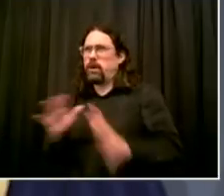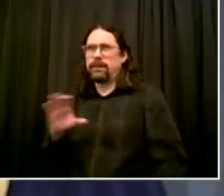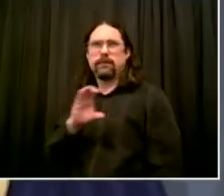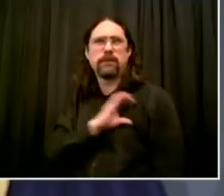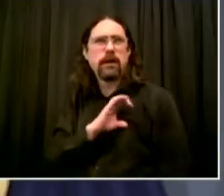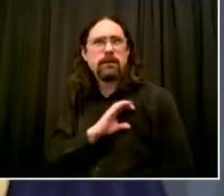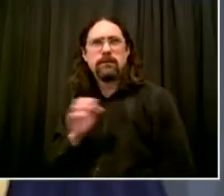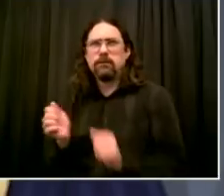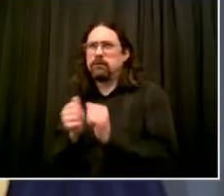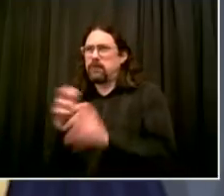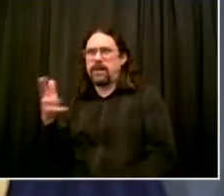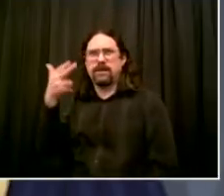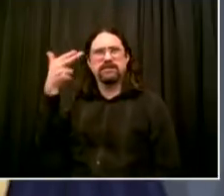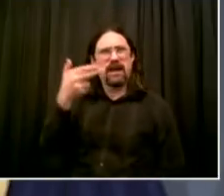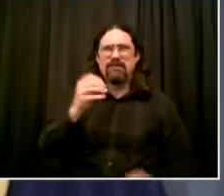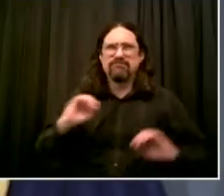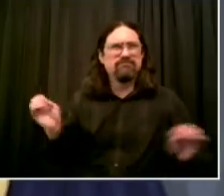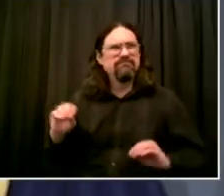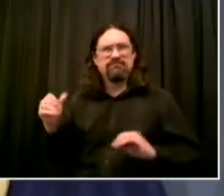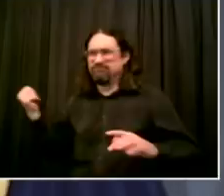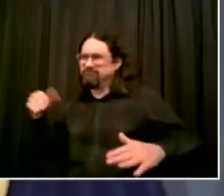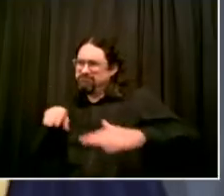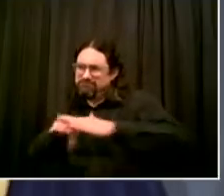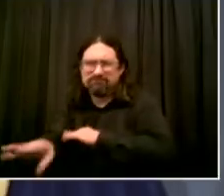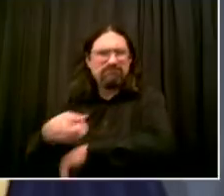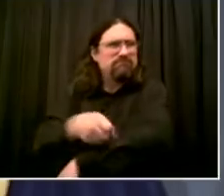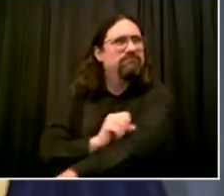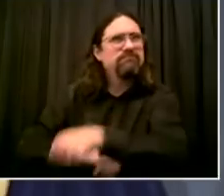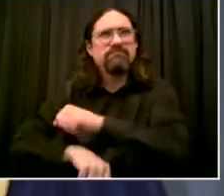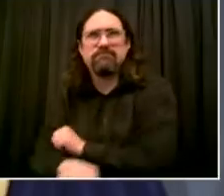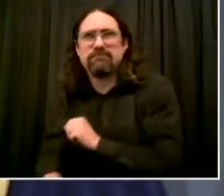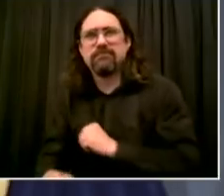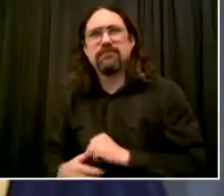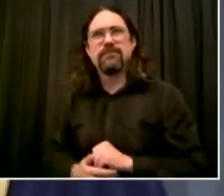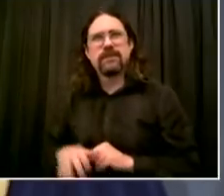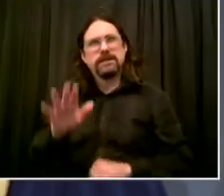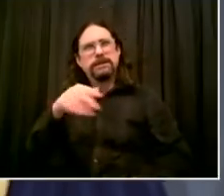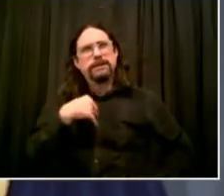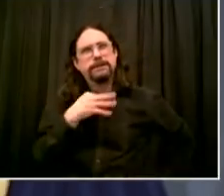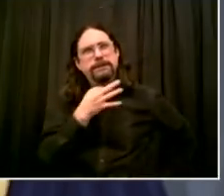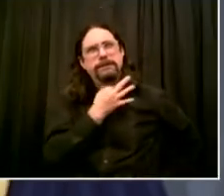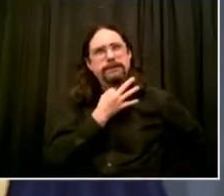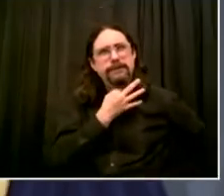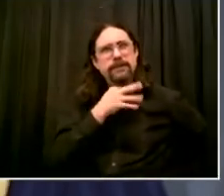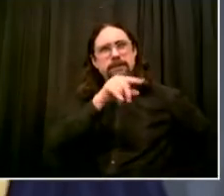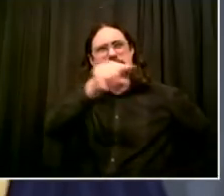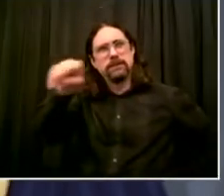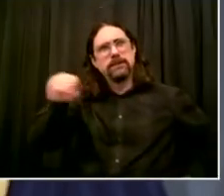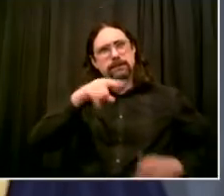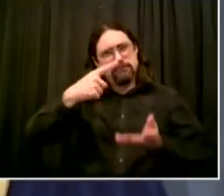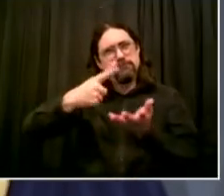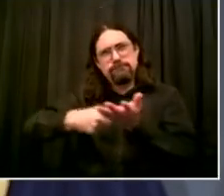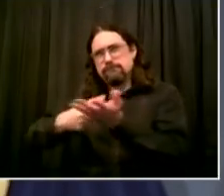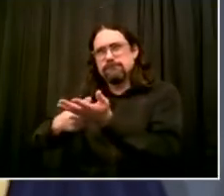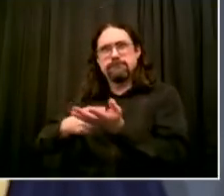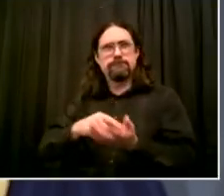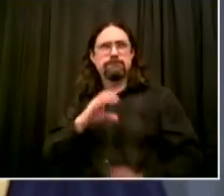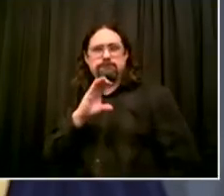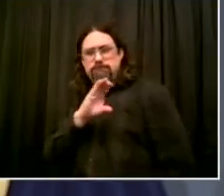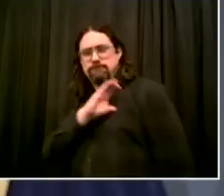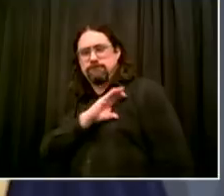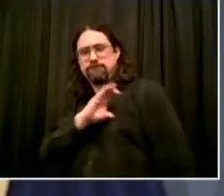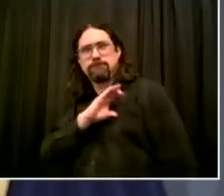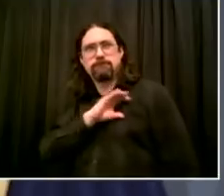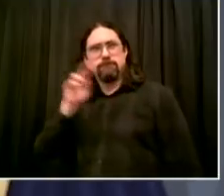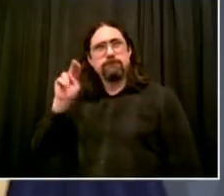to parts of policing that perhaps should be done differently. We've heard about this